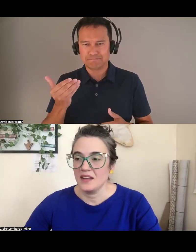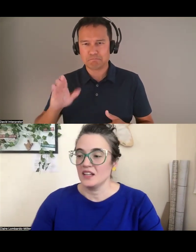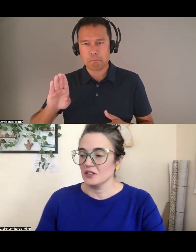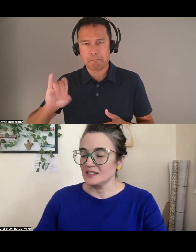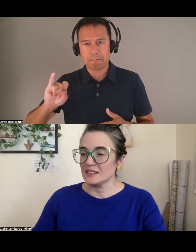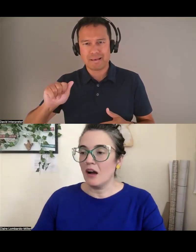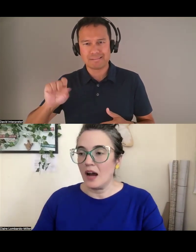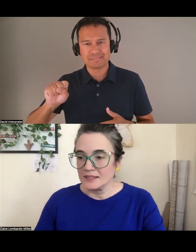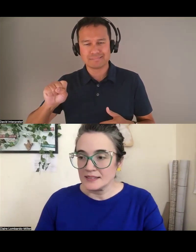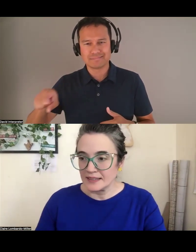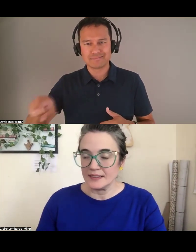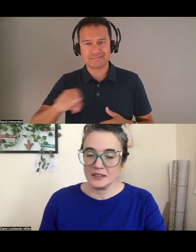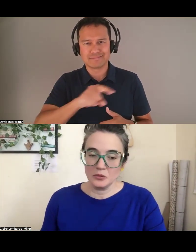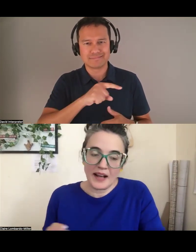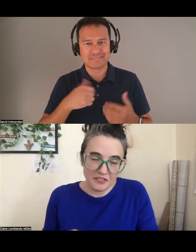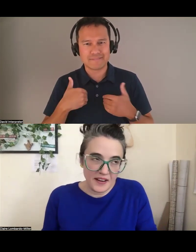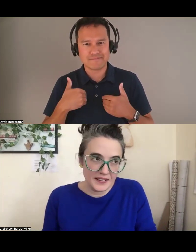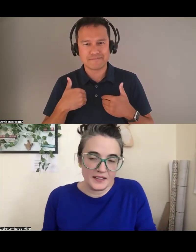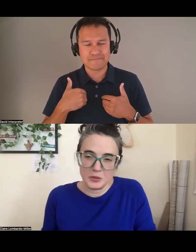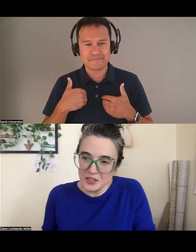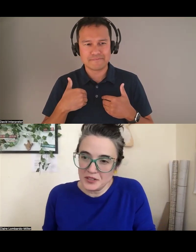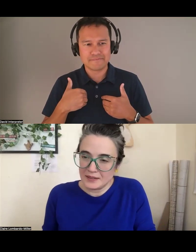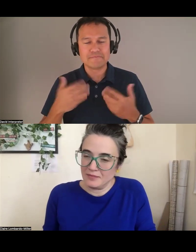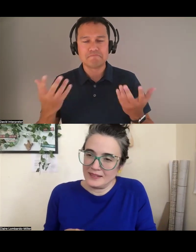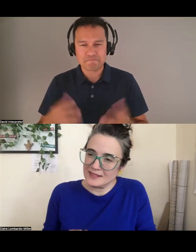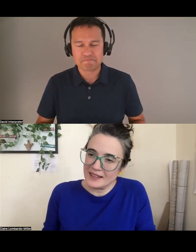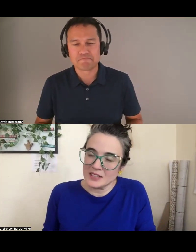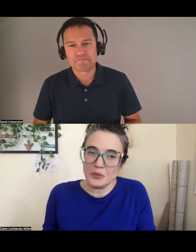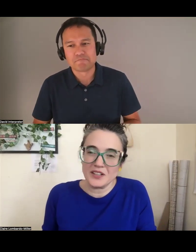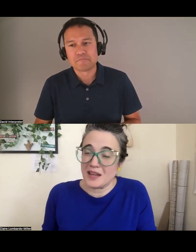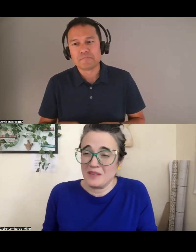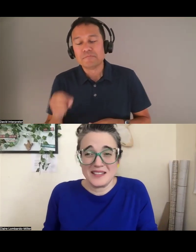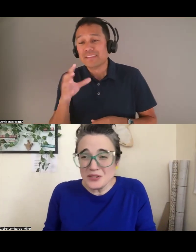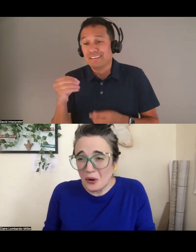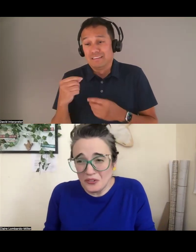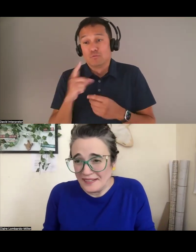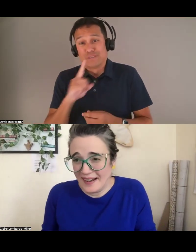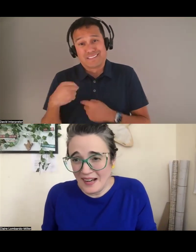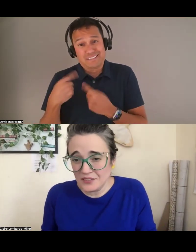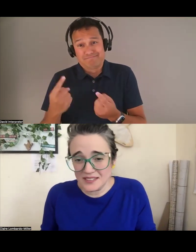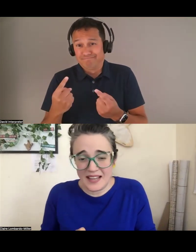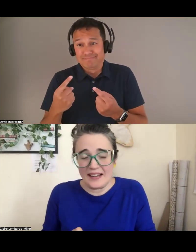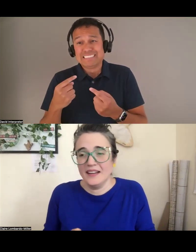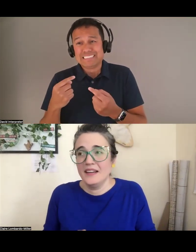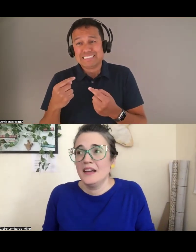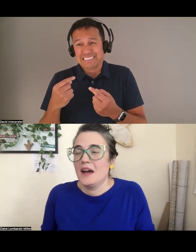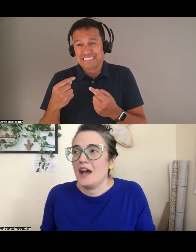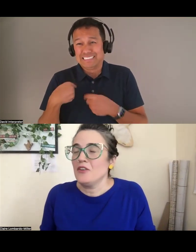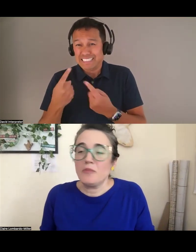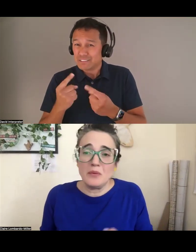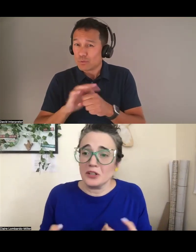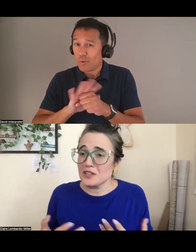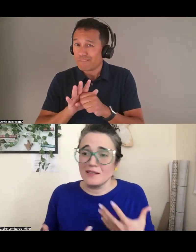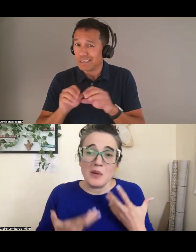And then there is this constant, what I find, especially in these last couple of years since COVID, I have to say, I